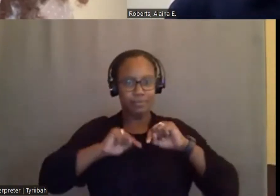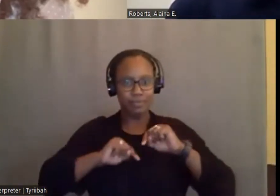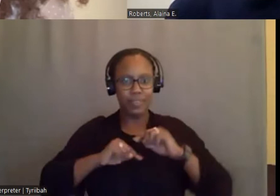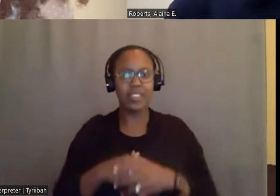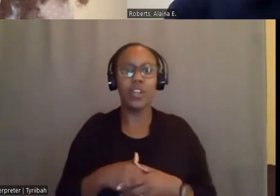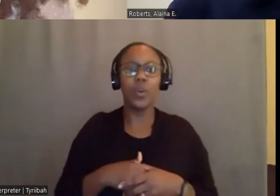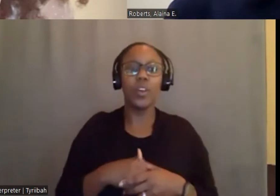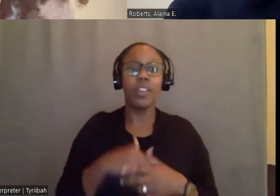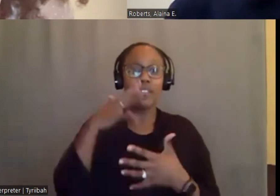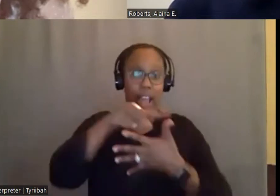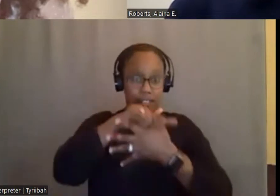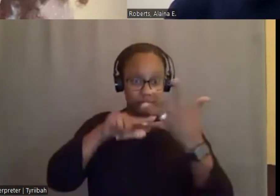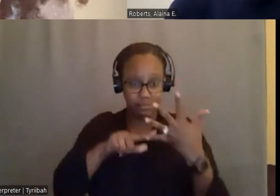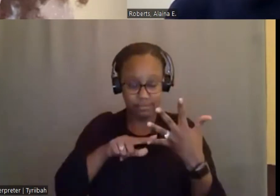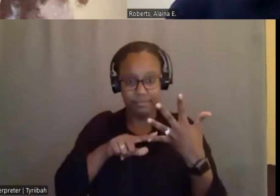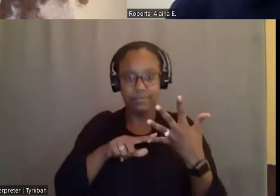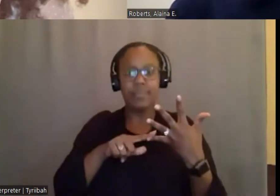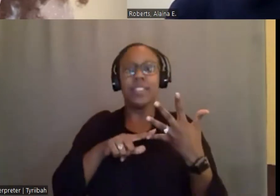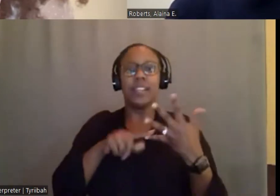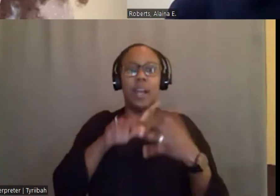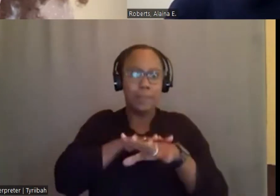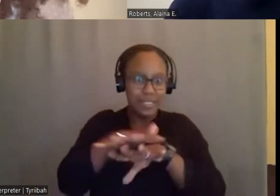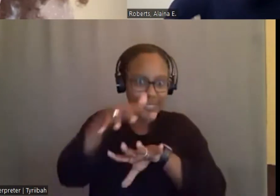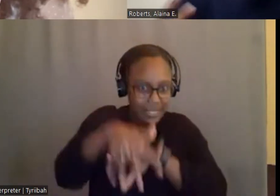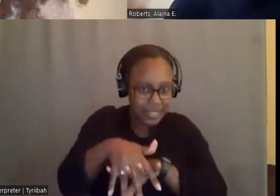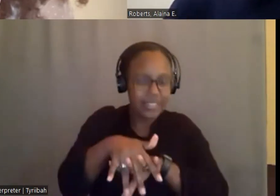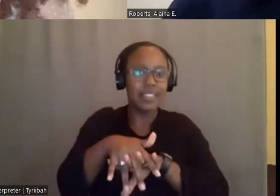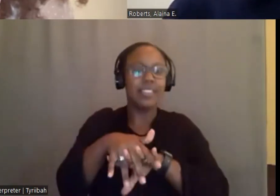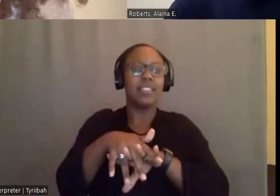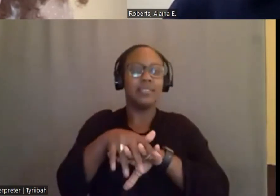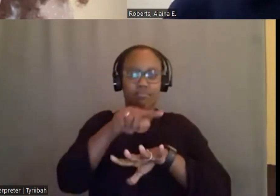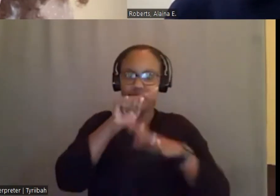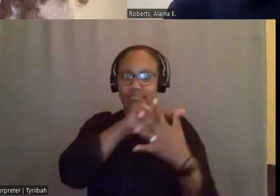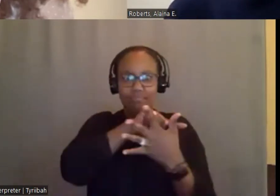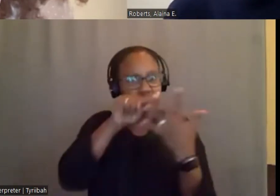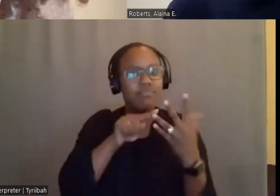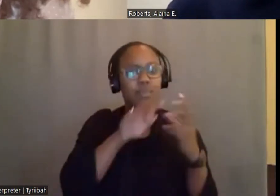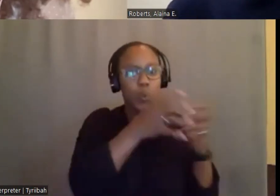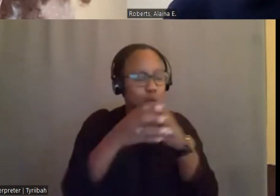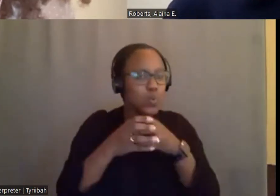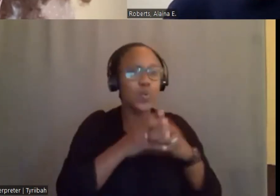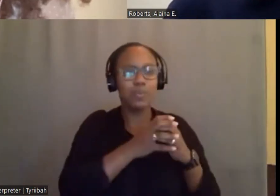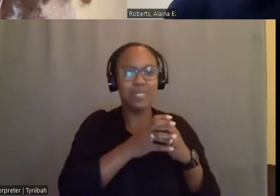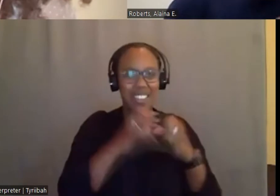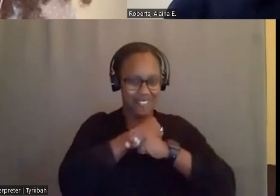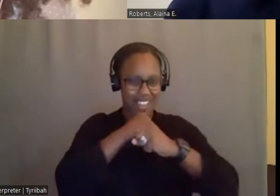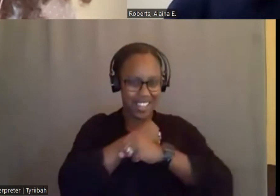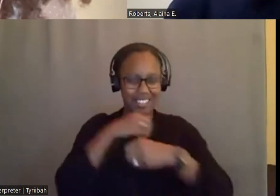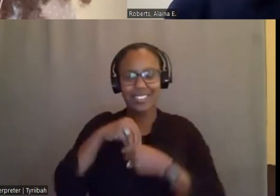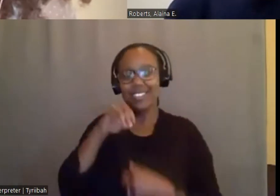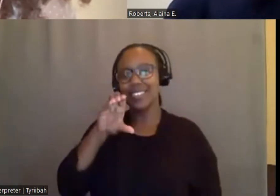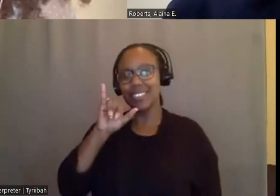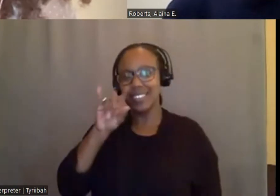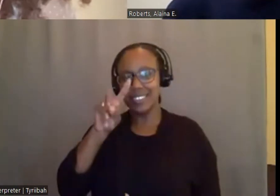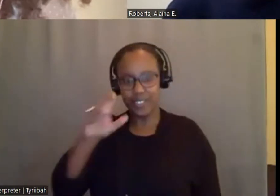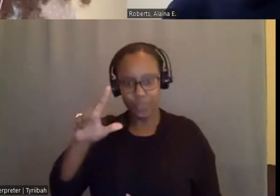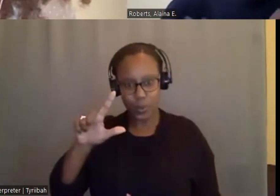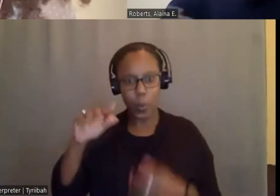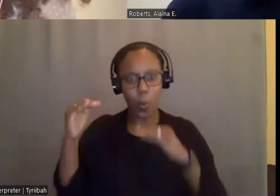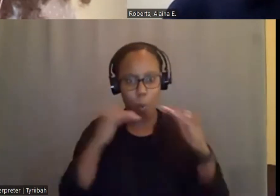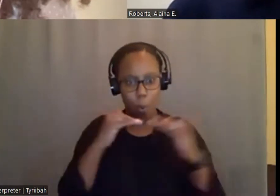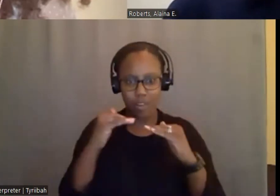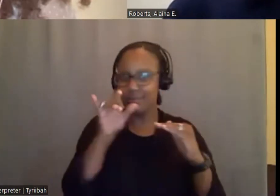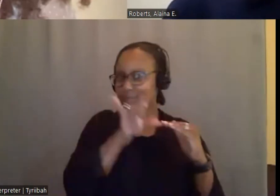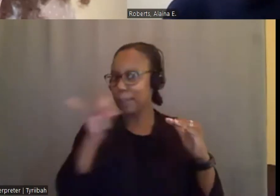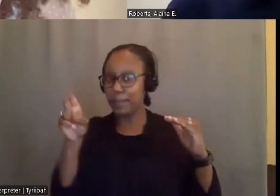nations I mentioned all fight in the Civil War on two different sides, just like in the United States. And so there are families split,